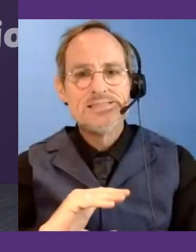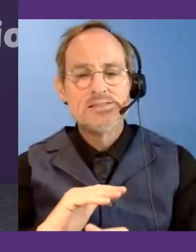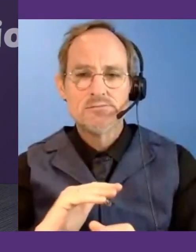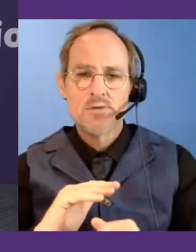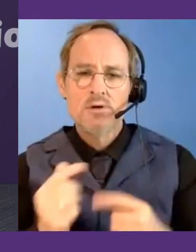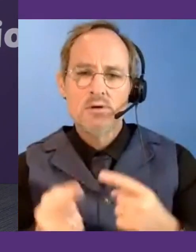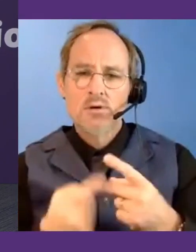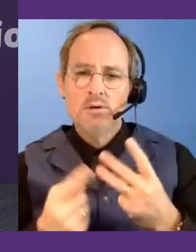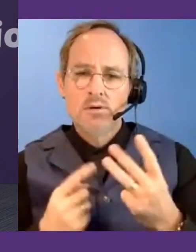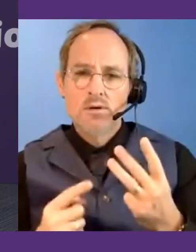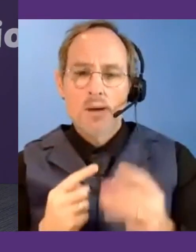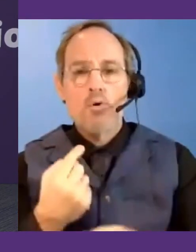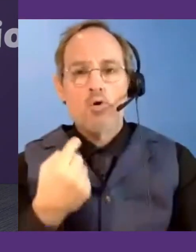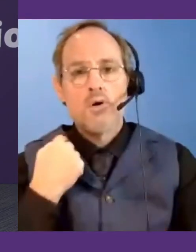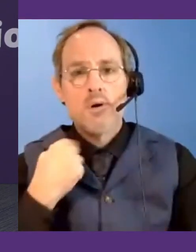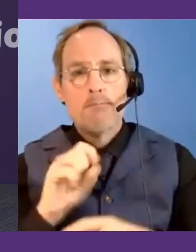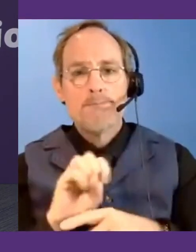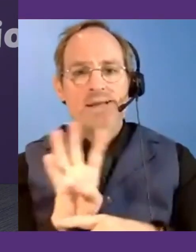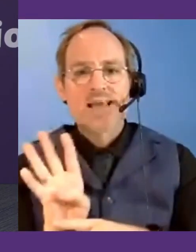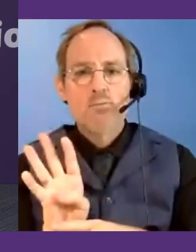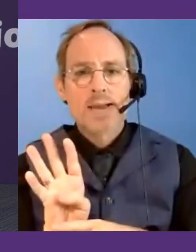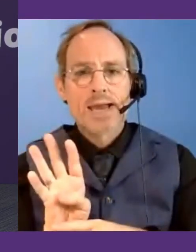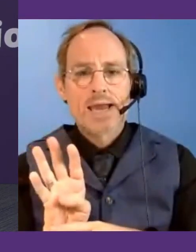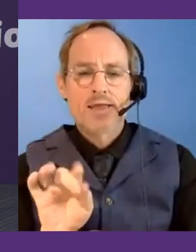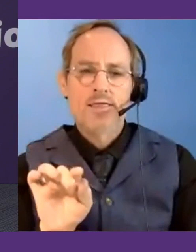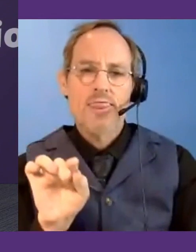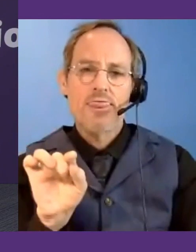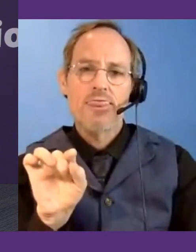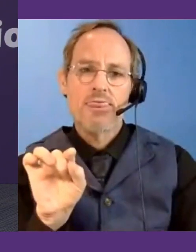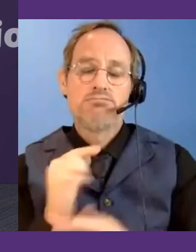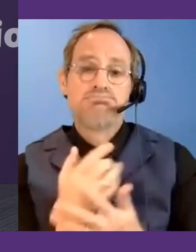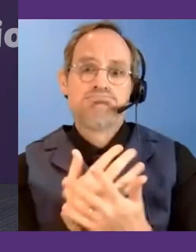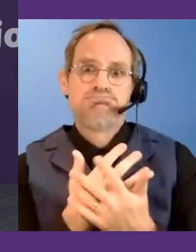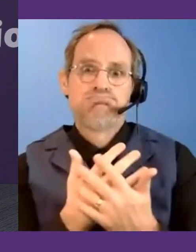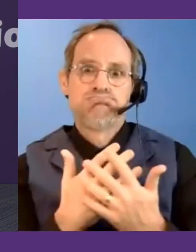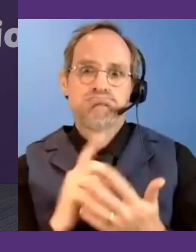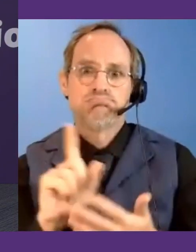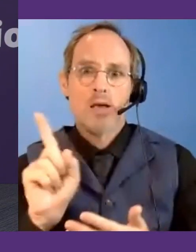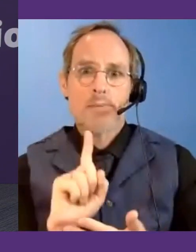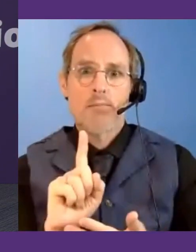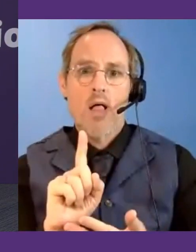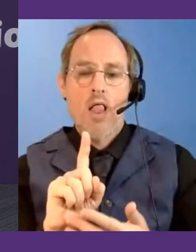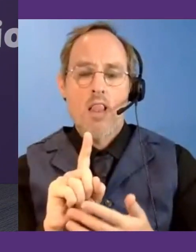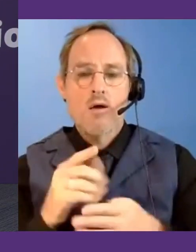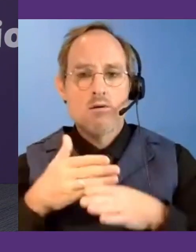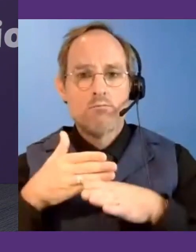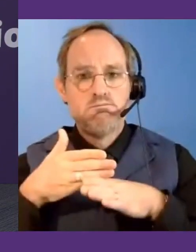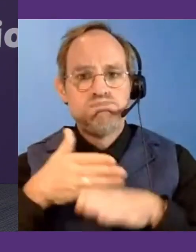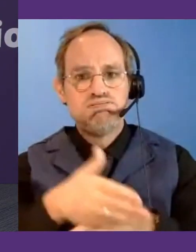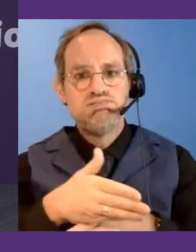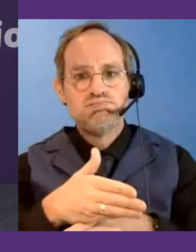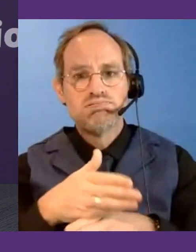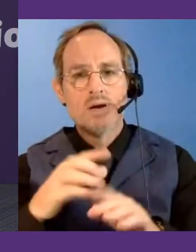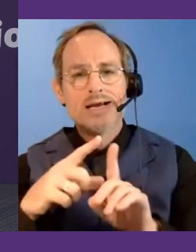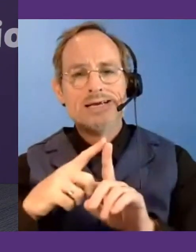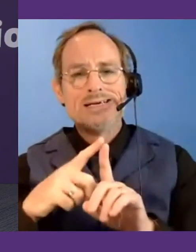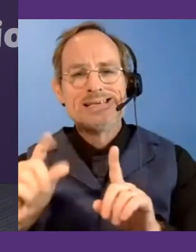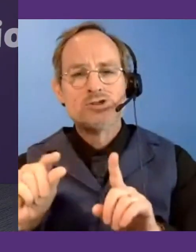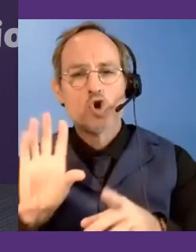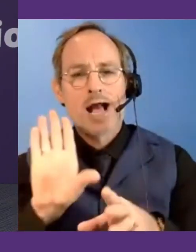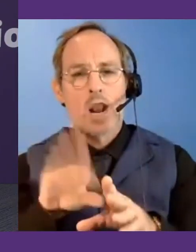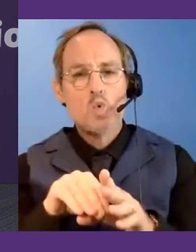pandemic, there's an awful lot of people doing some fantastic work in the digital inclusion space, but